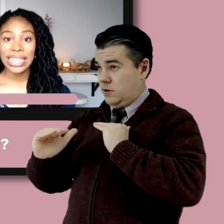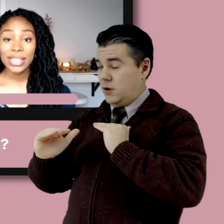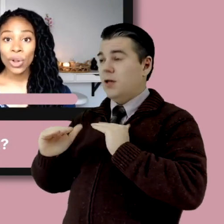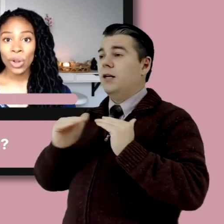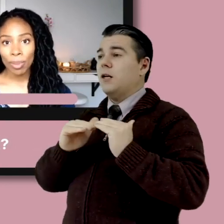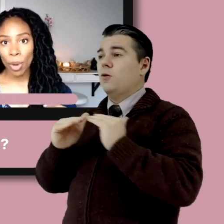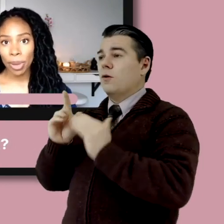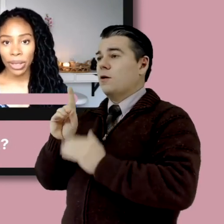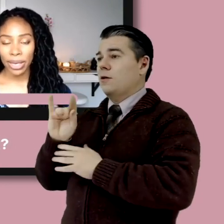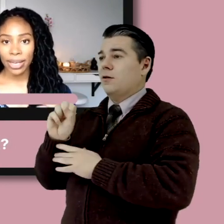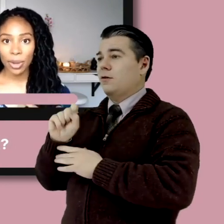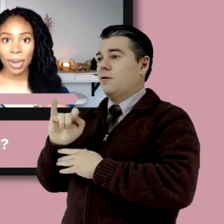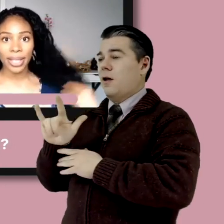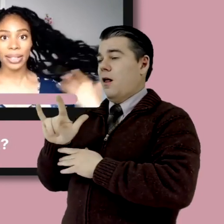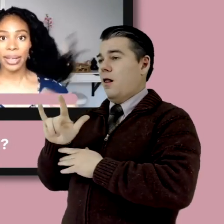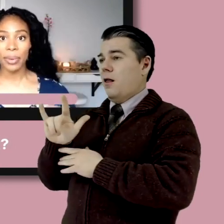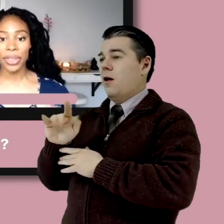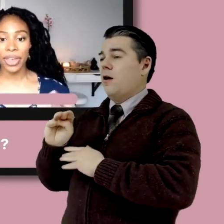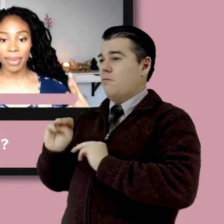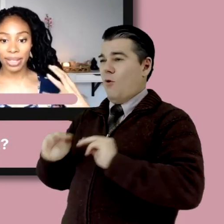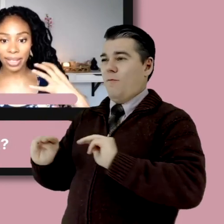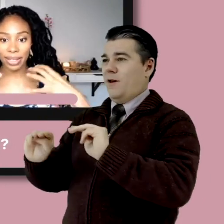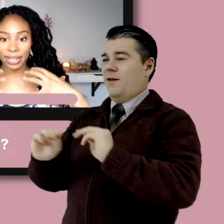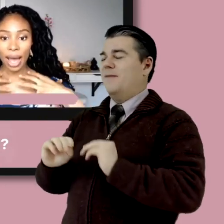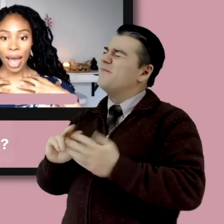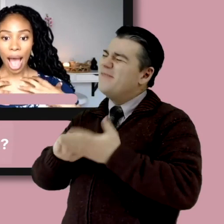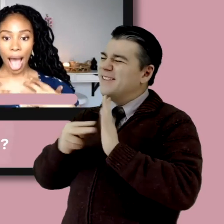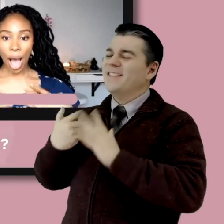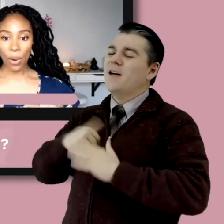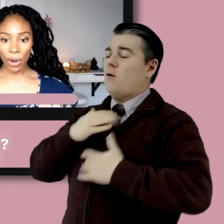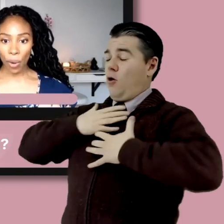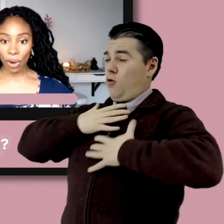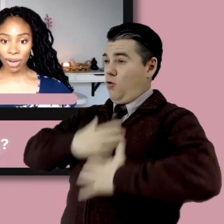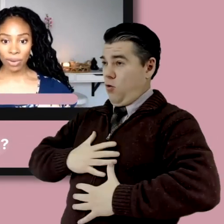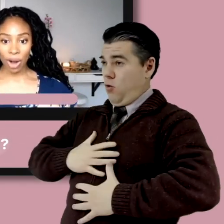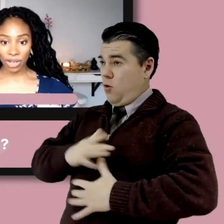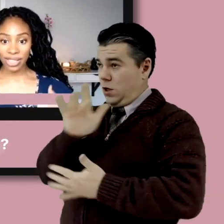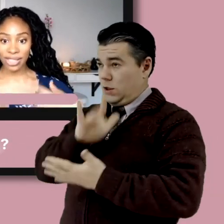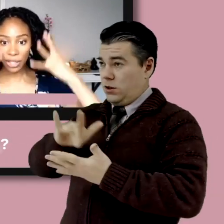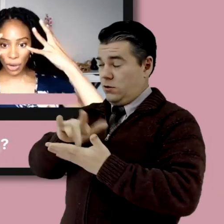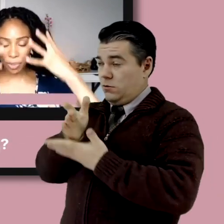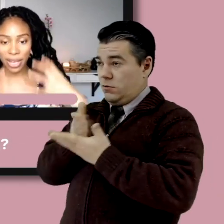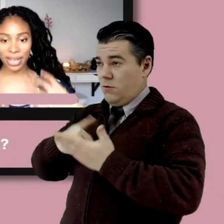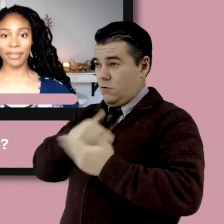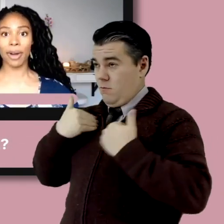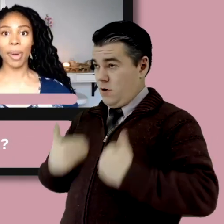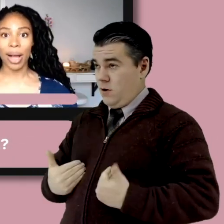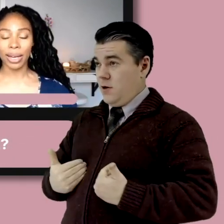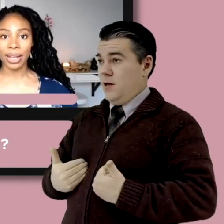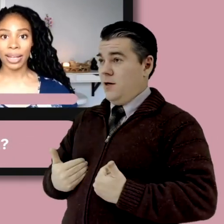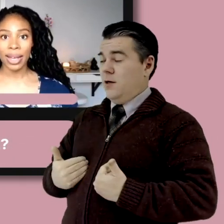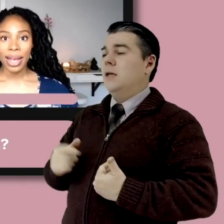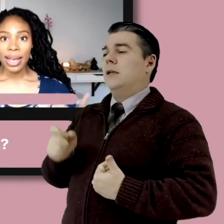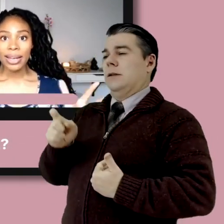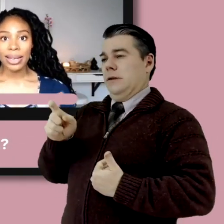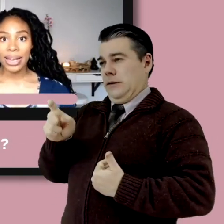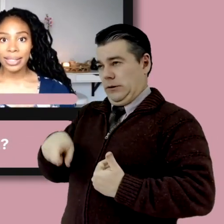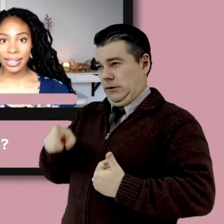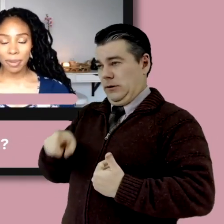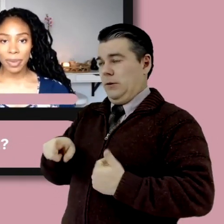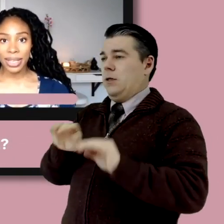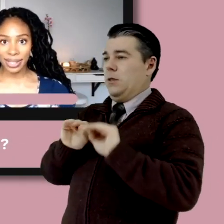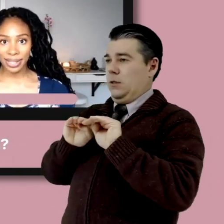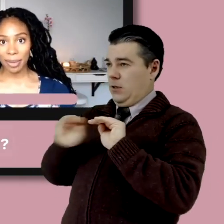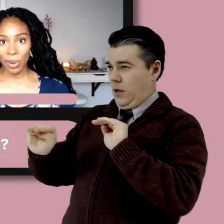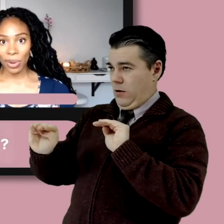equals distal mobility. So basically what that means is our core, our centerpiece of our body, needs